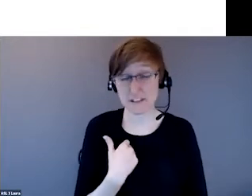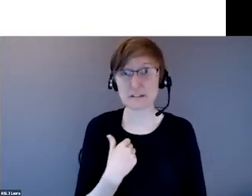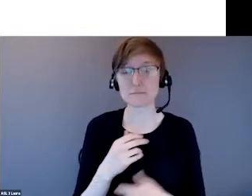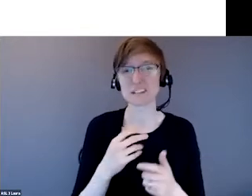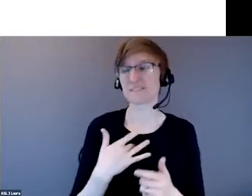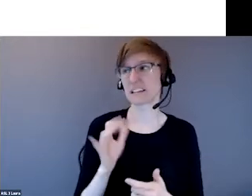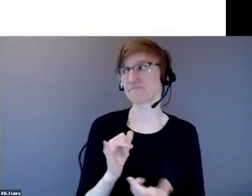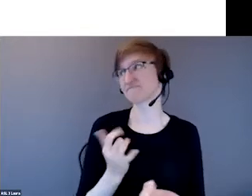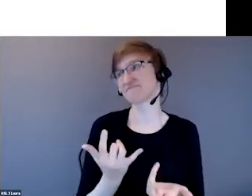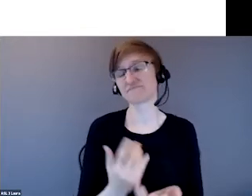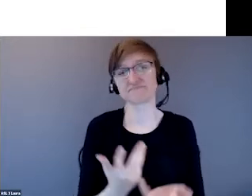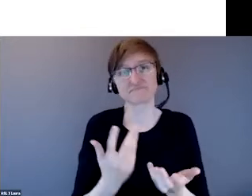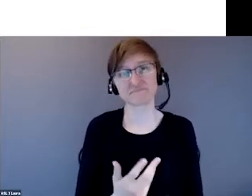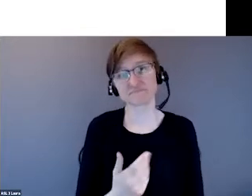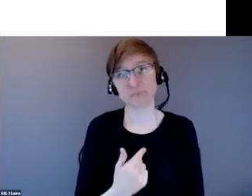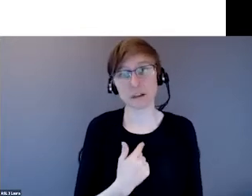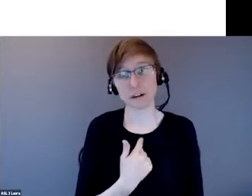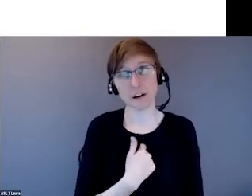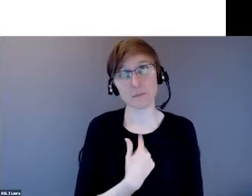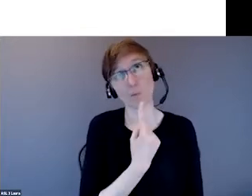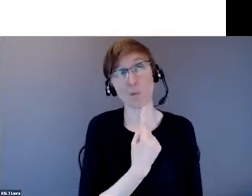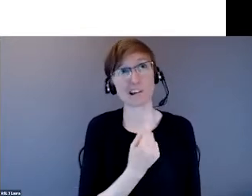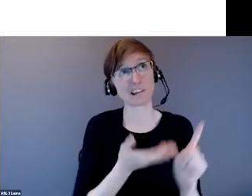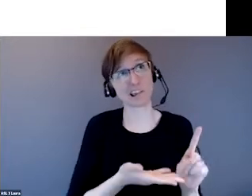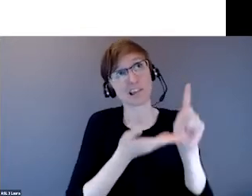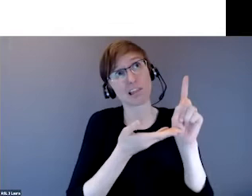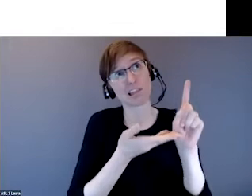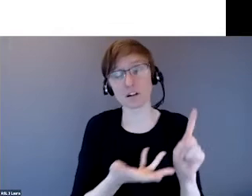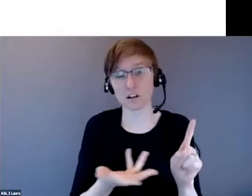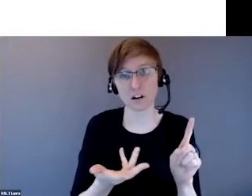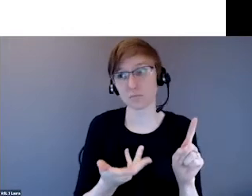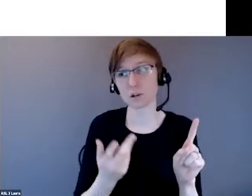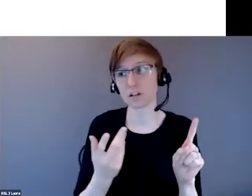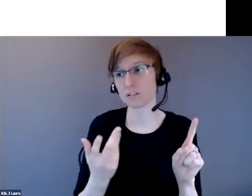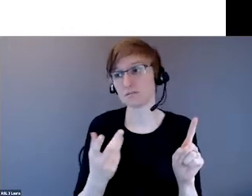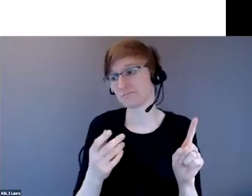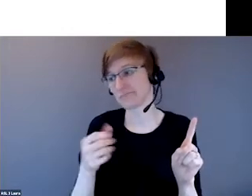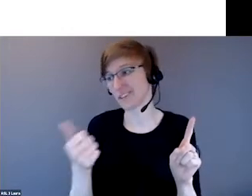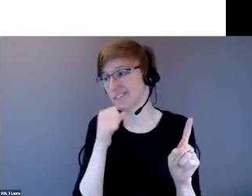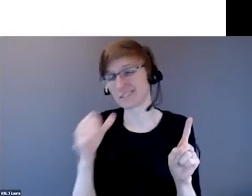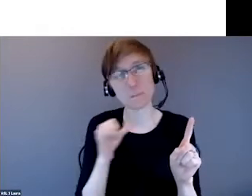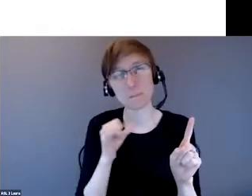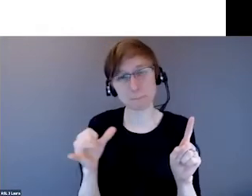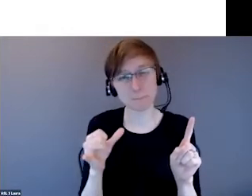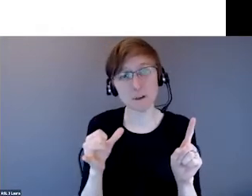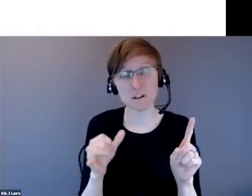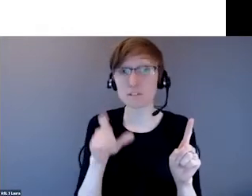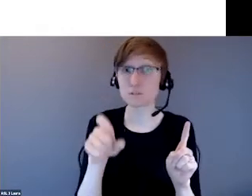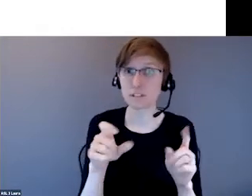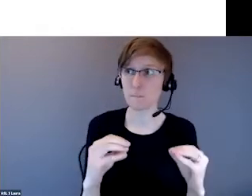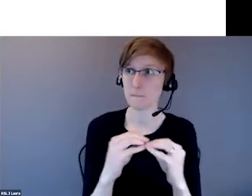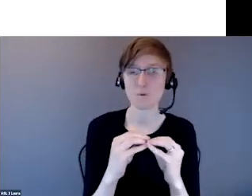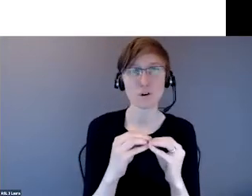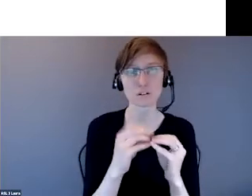position and the requirement for more people to be in leadership roles with visible or invisible disabilities, but